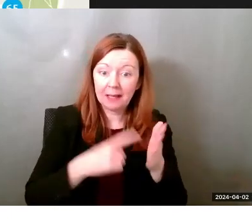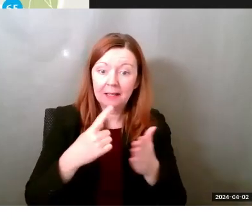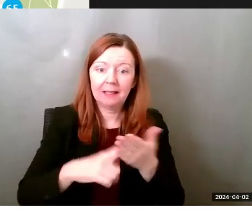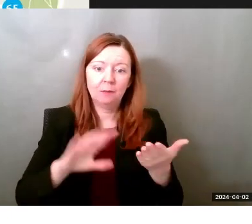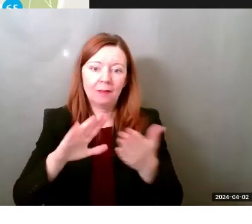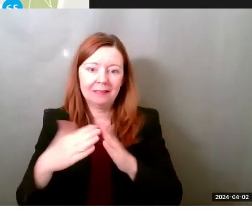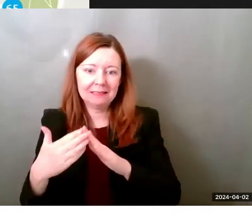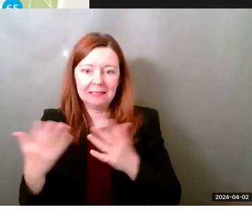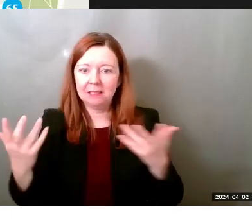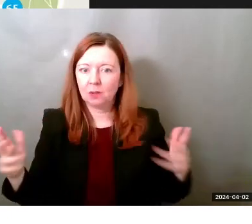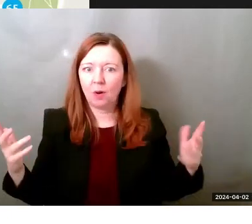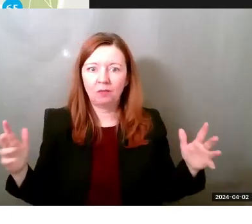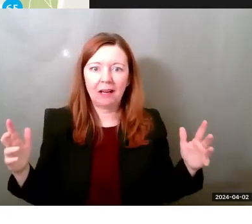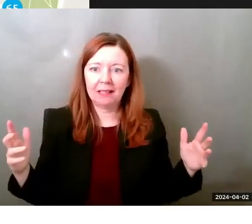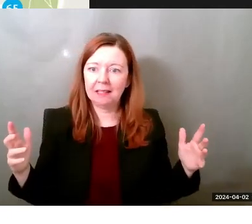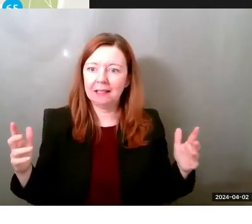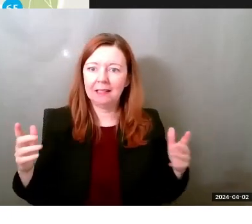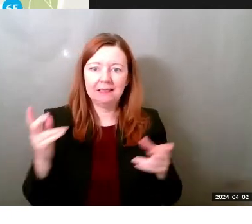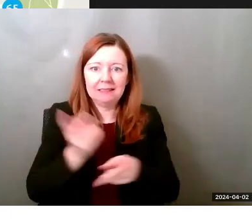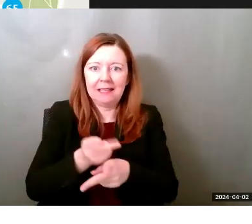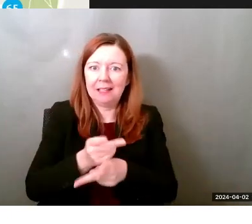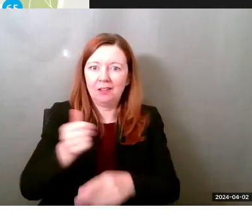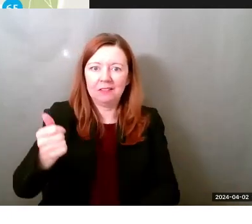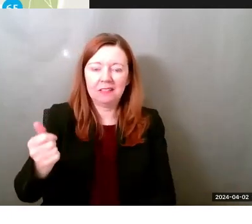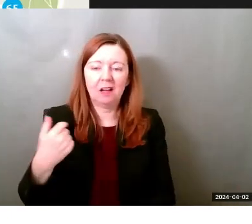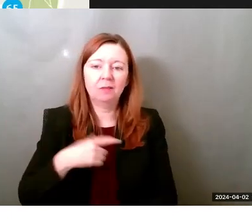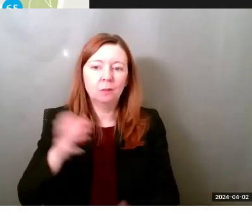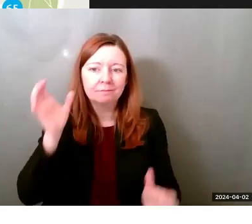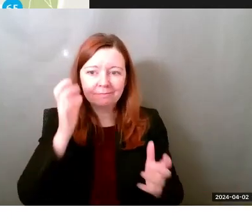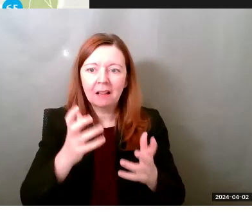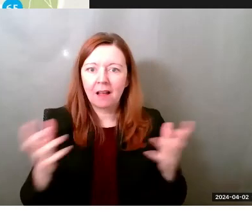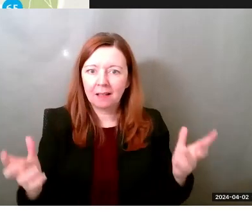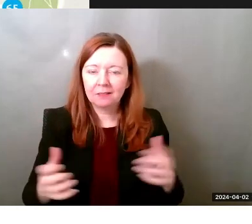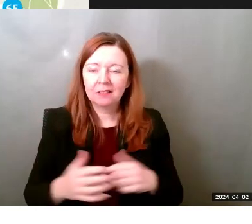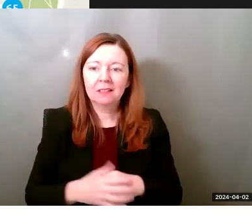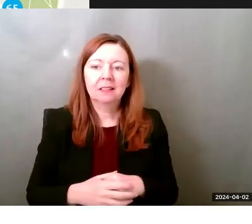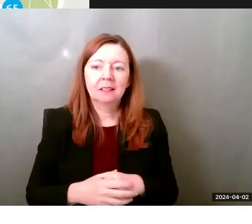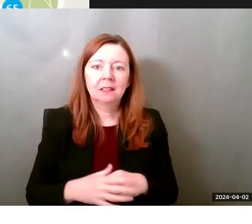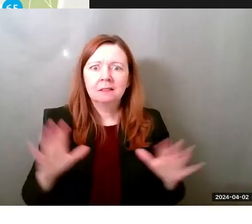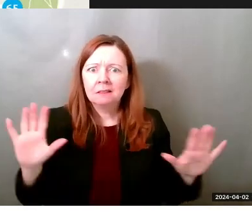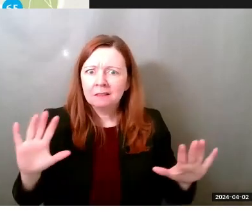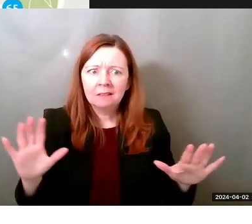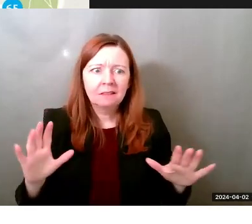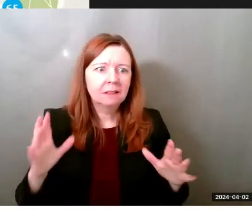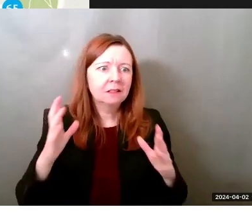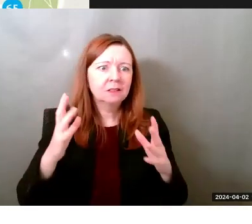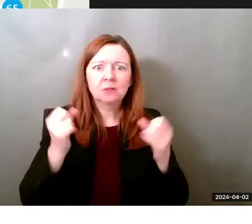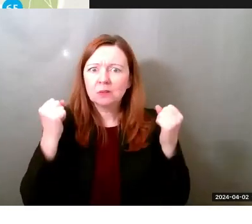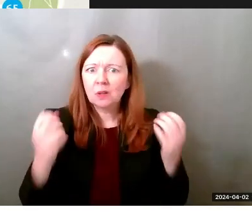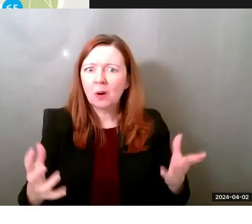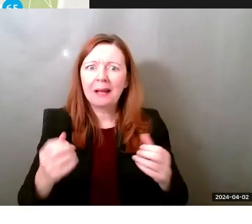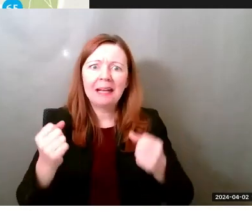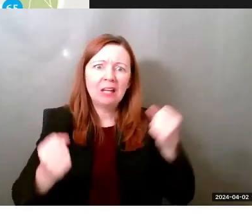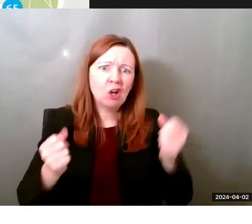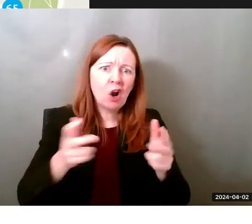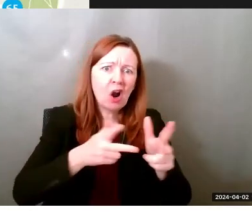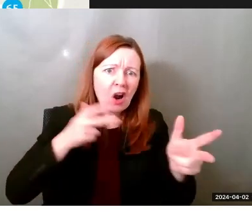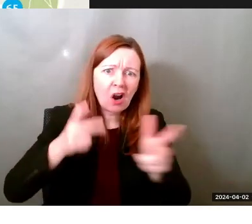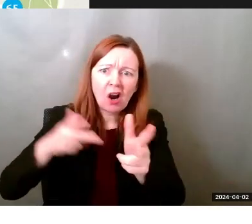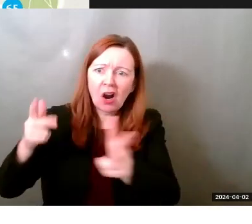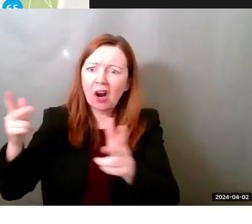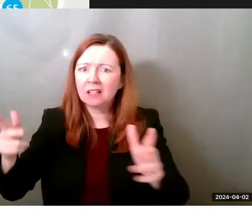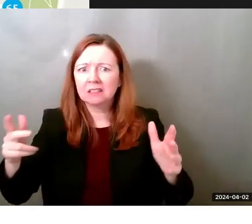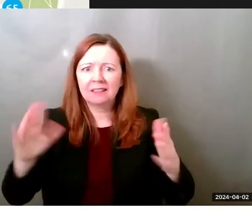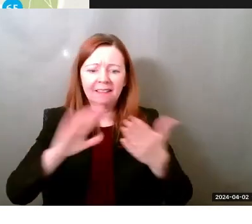already handling. And so we hear a lot of, oh my God, there's going to be so many cars going to totally